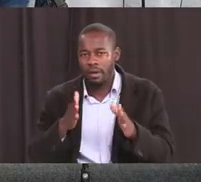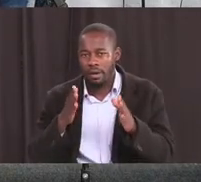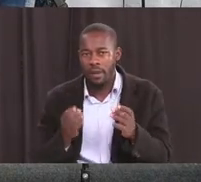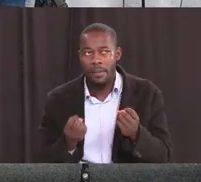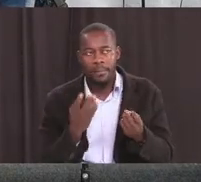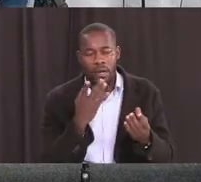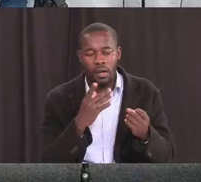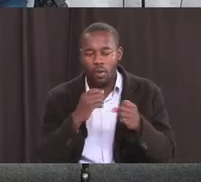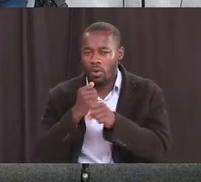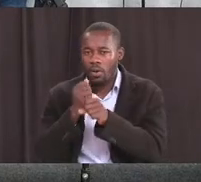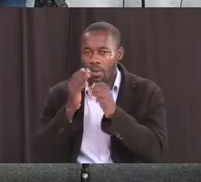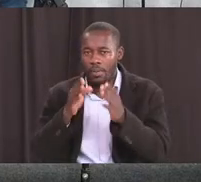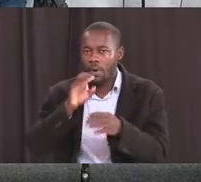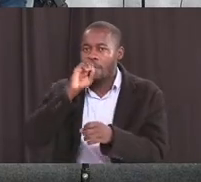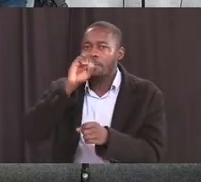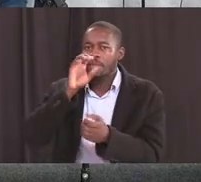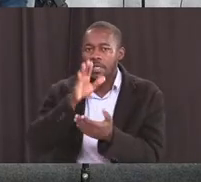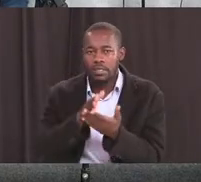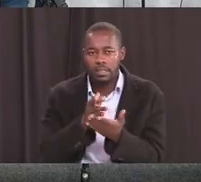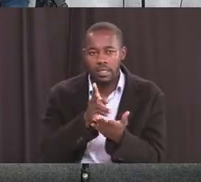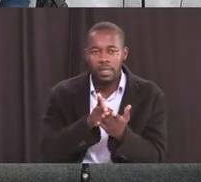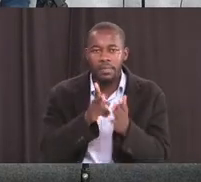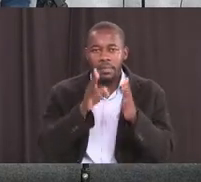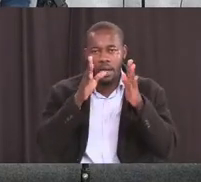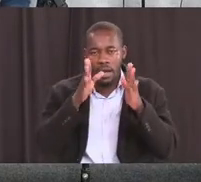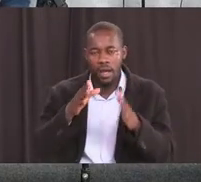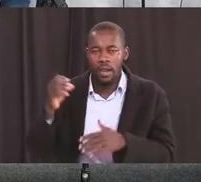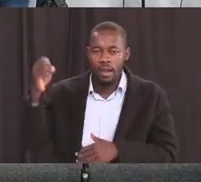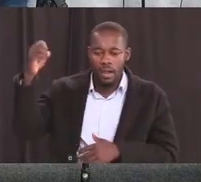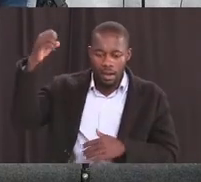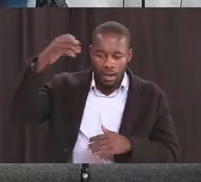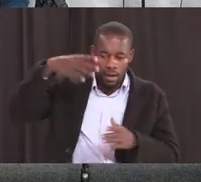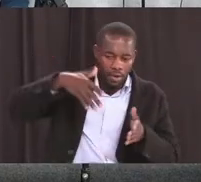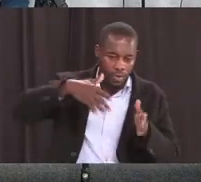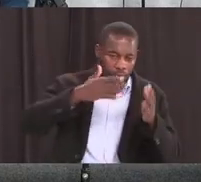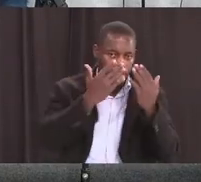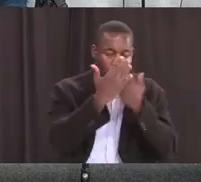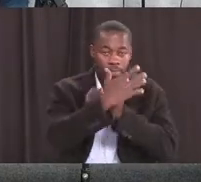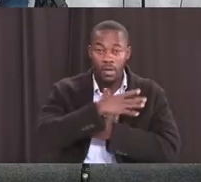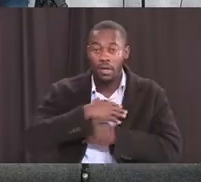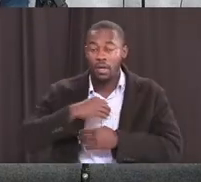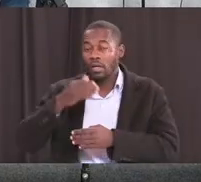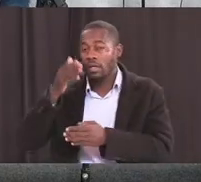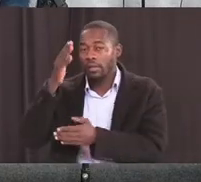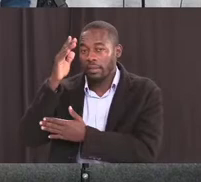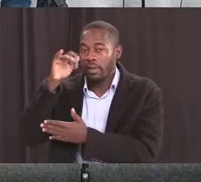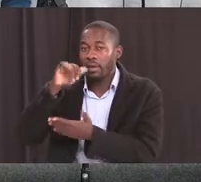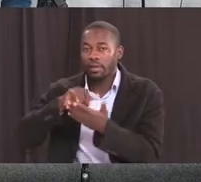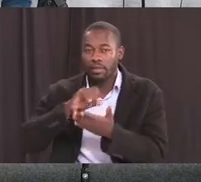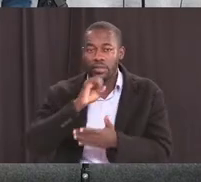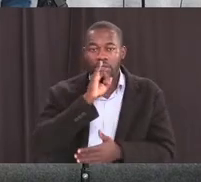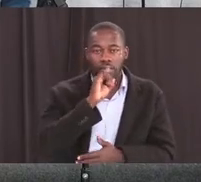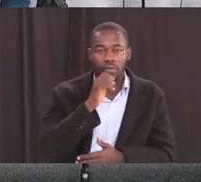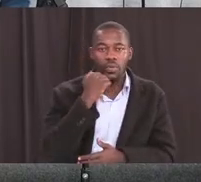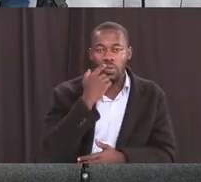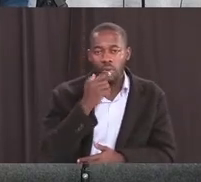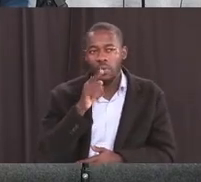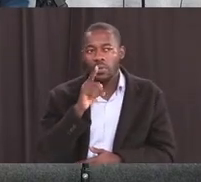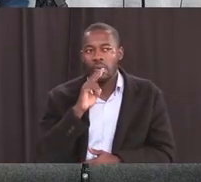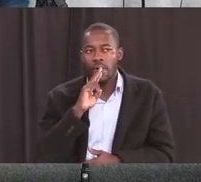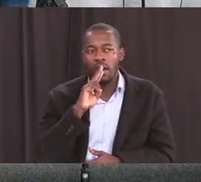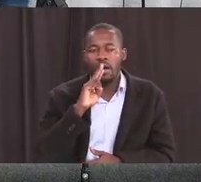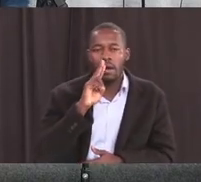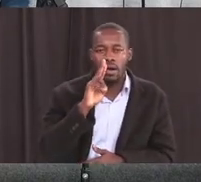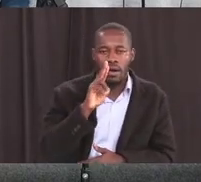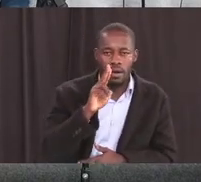Promise keep a light in the darkness, my God. That is who you are. Let's declare